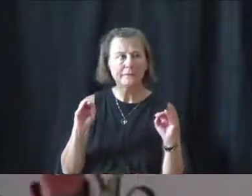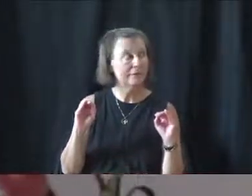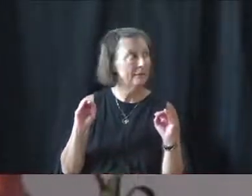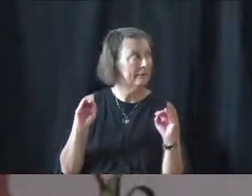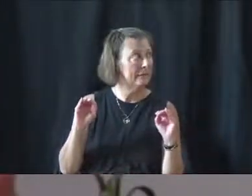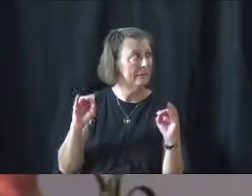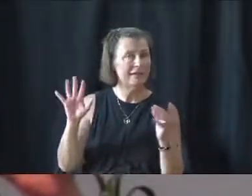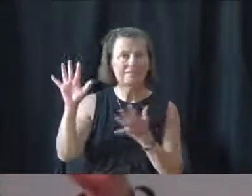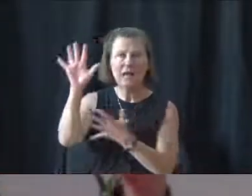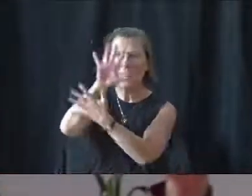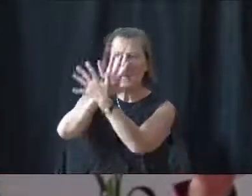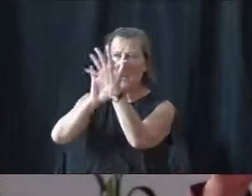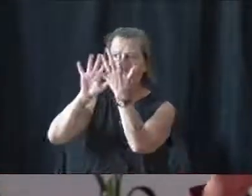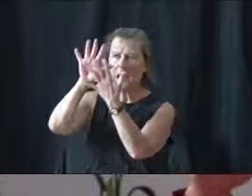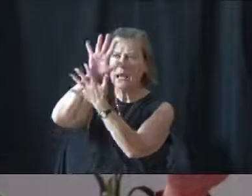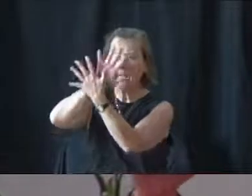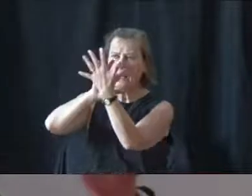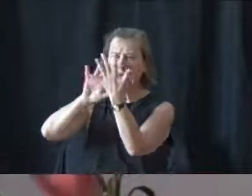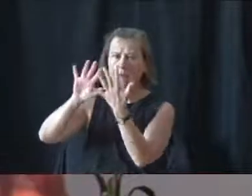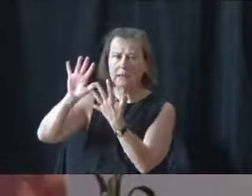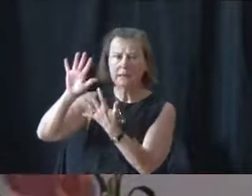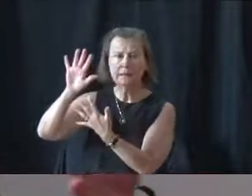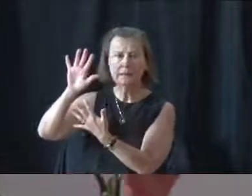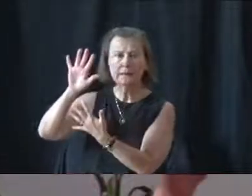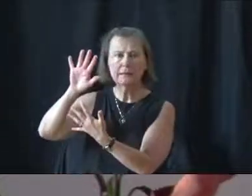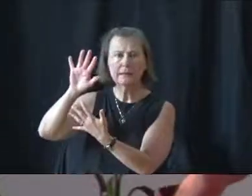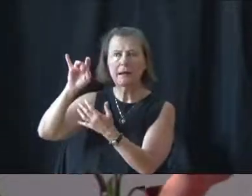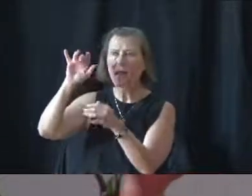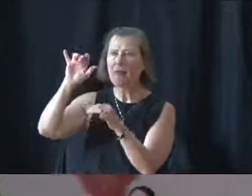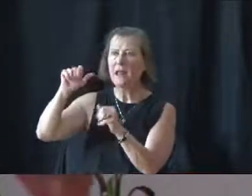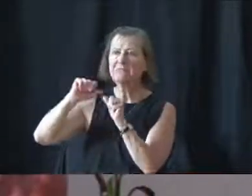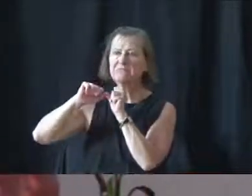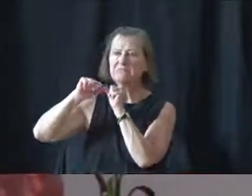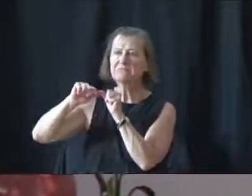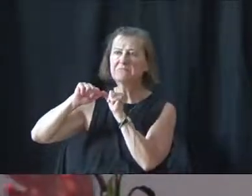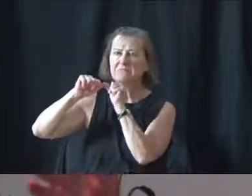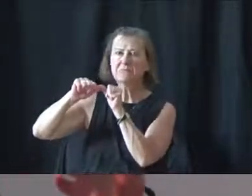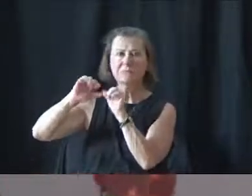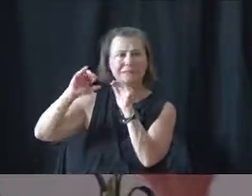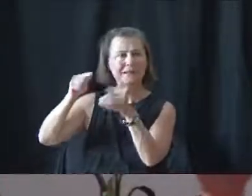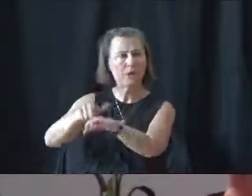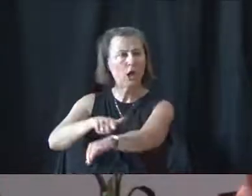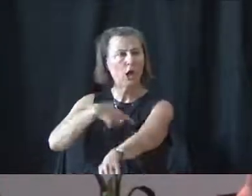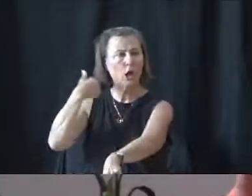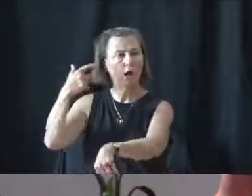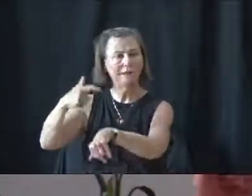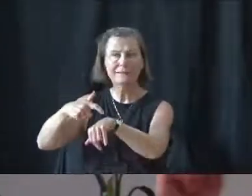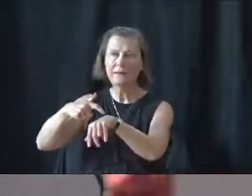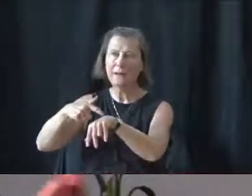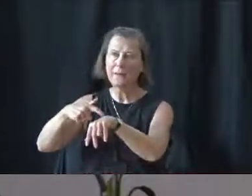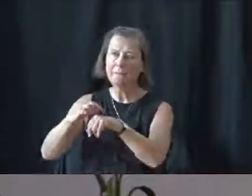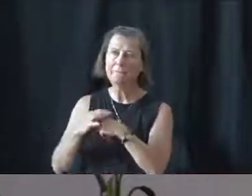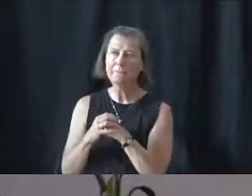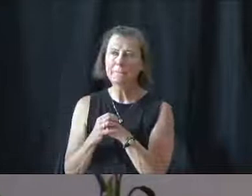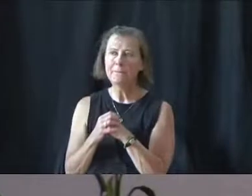It's vague. And this has gone on for what seems like a long time.